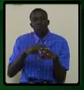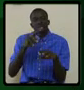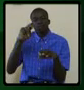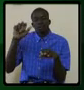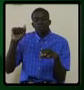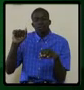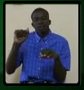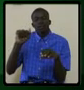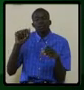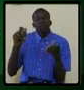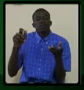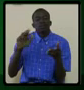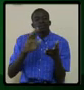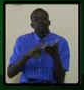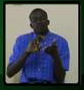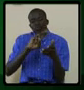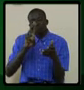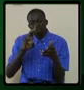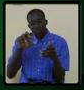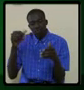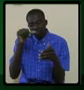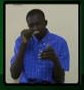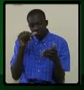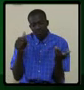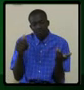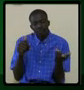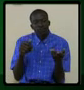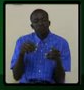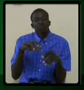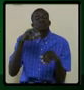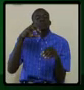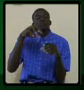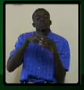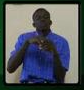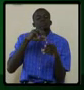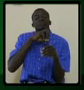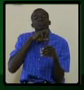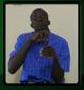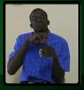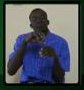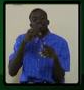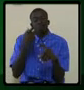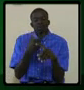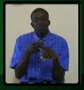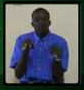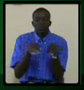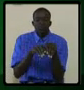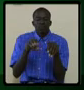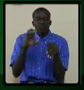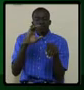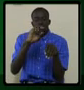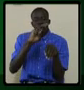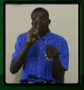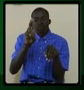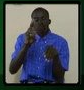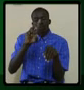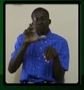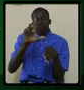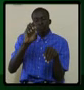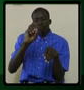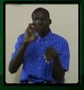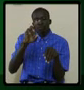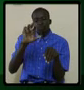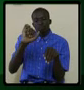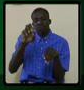hydrogen. In acids, metals form a chloride or salt and hydrogen, for